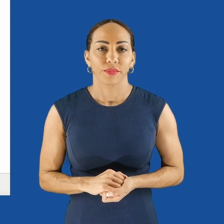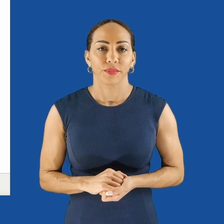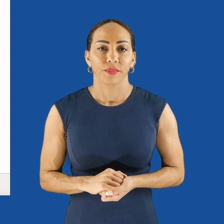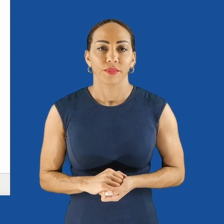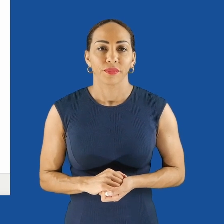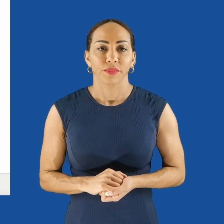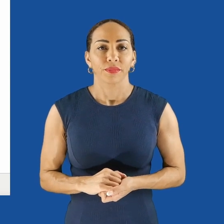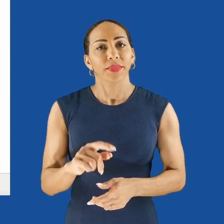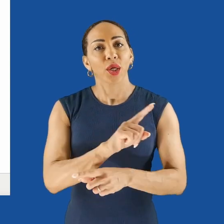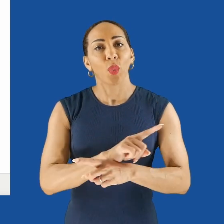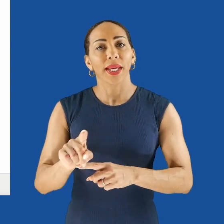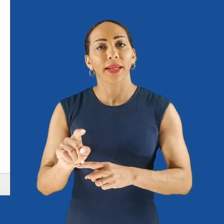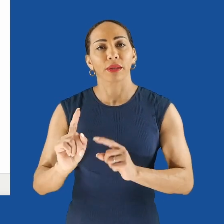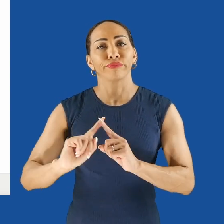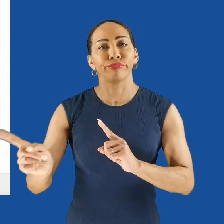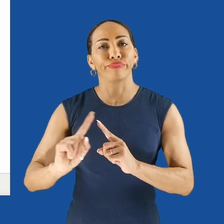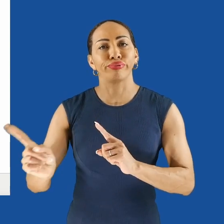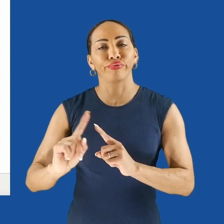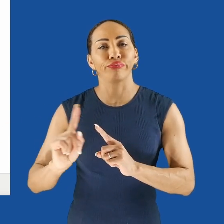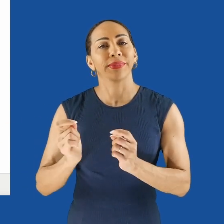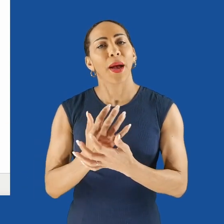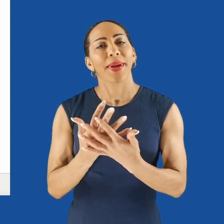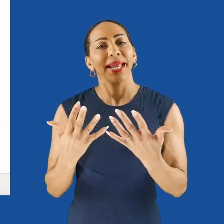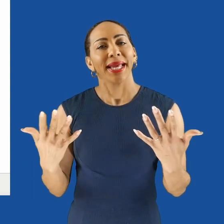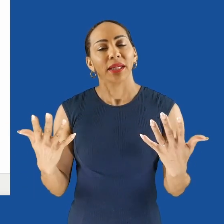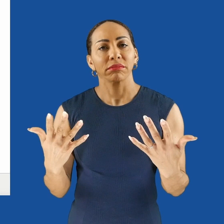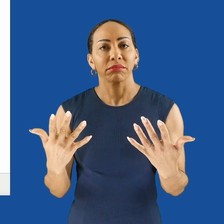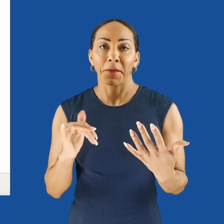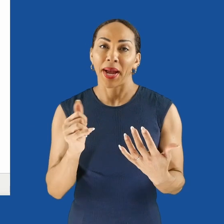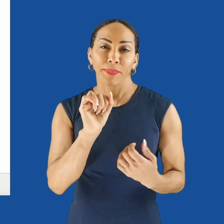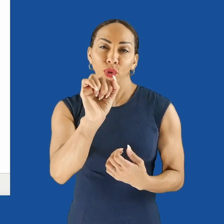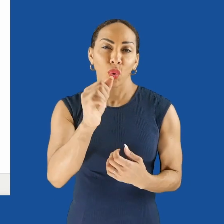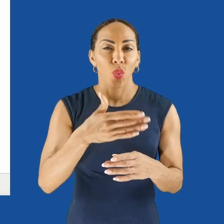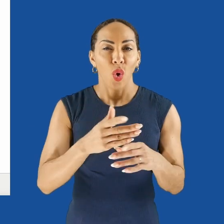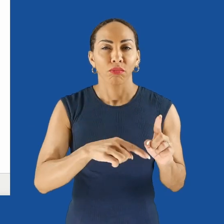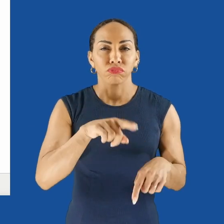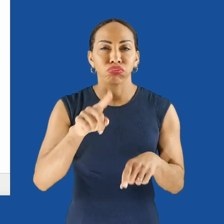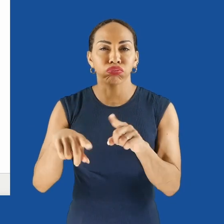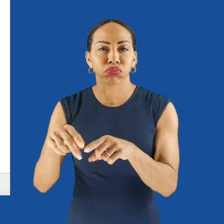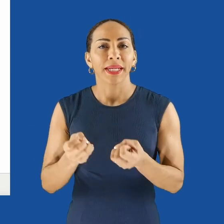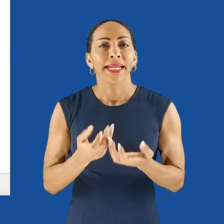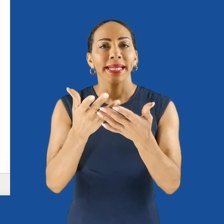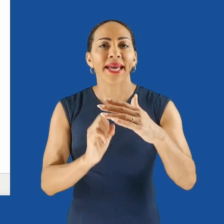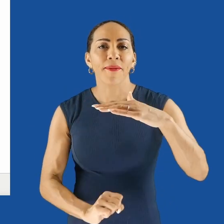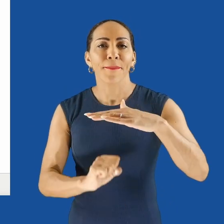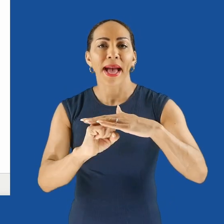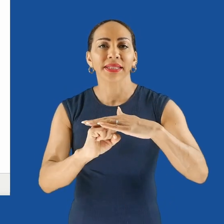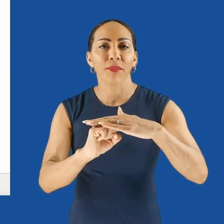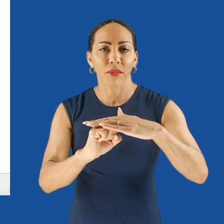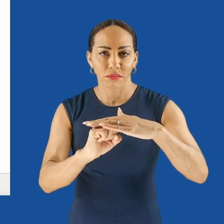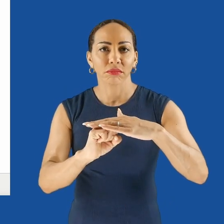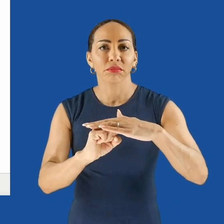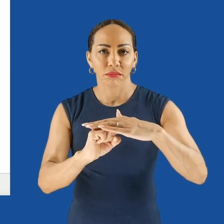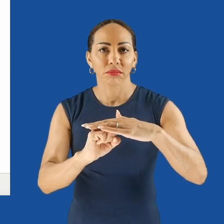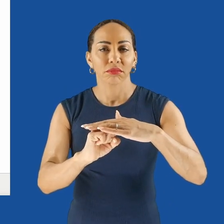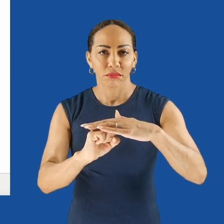How many journeys will you need support for in a week? If it can be different, give the maximum number of journeys you